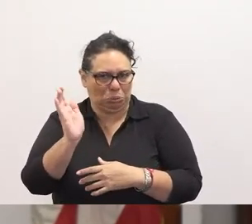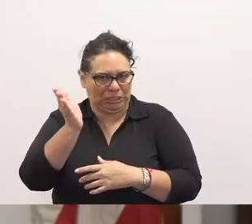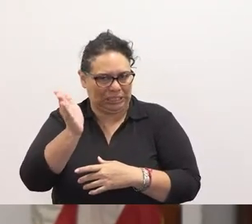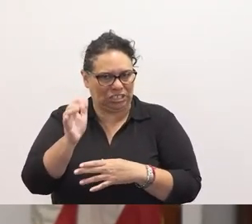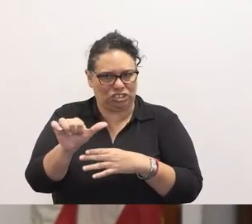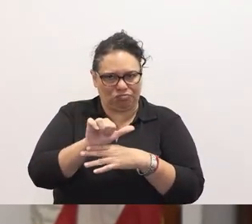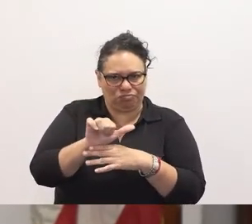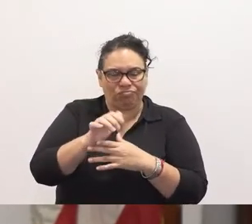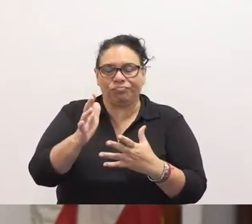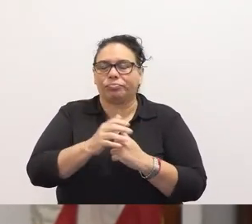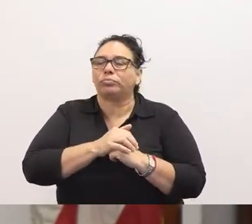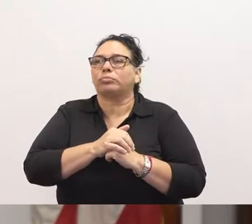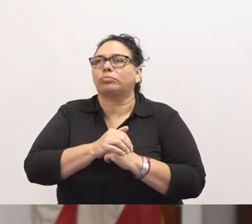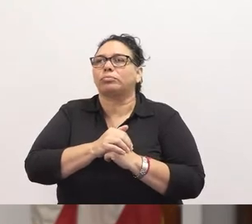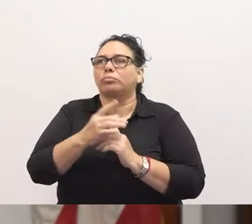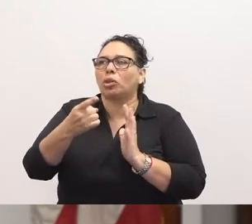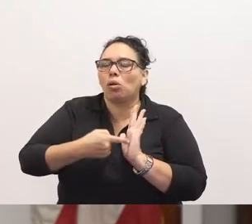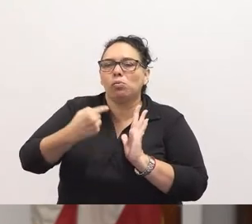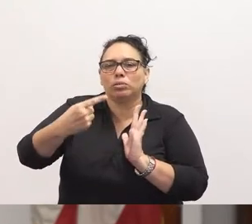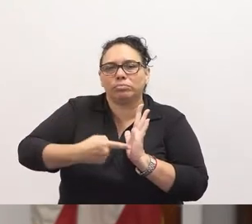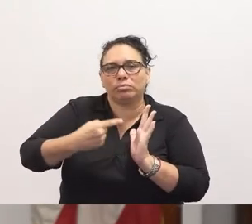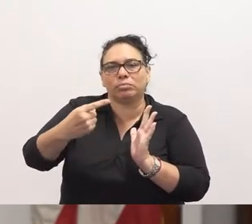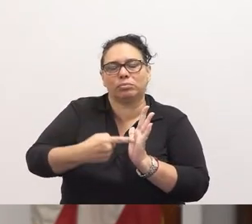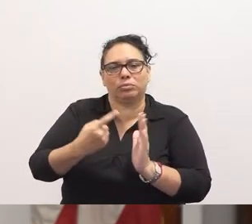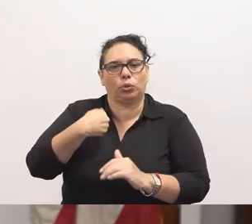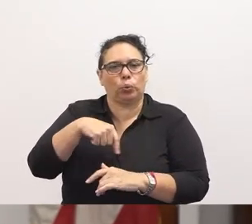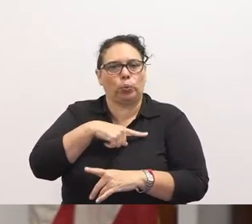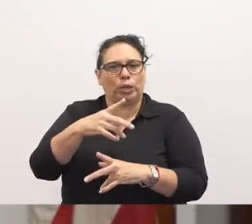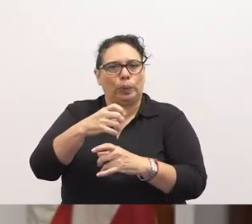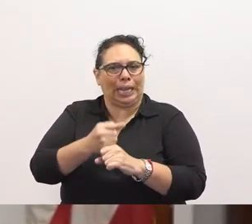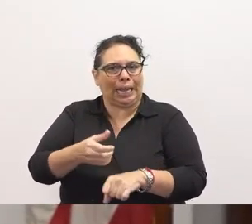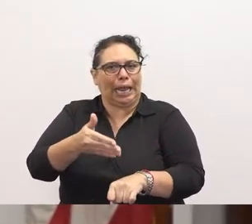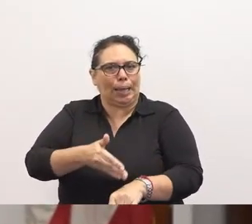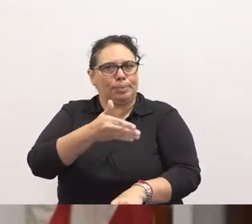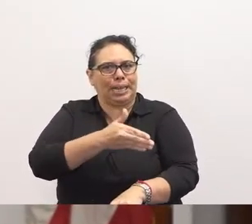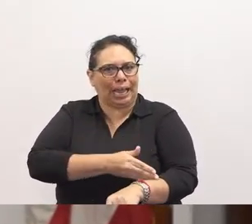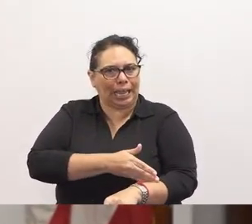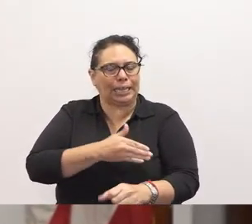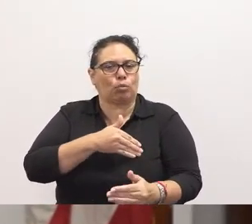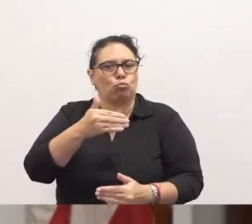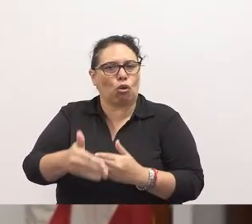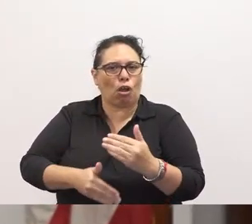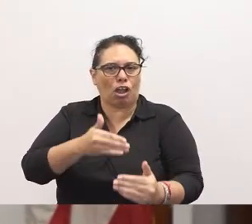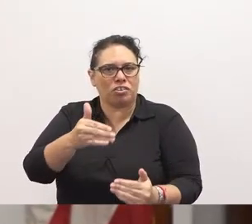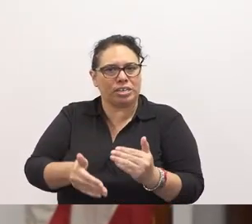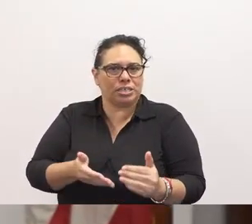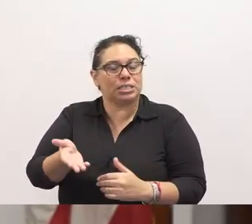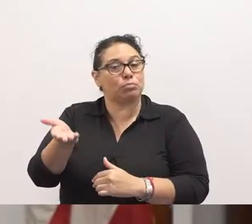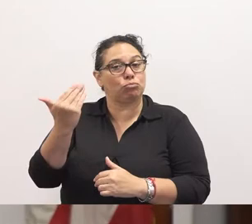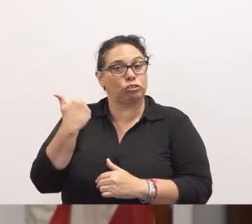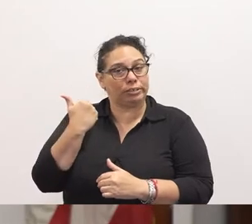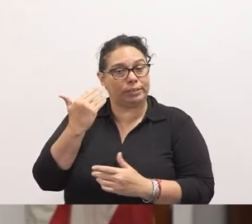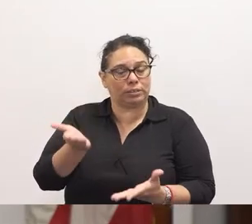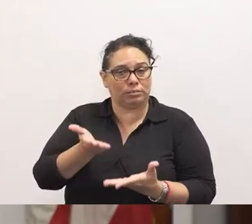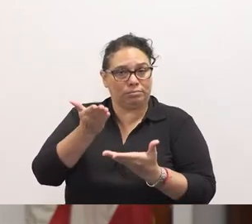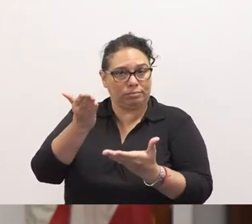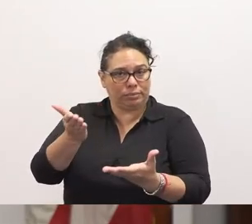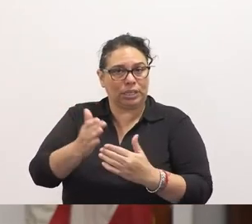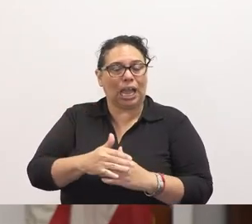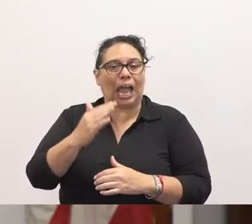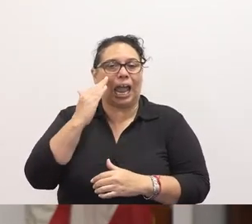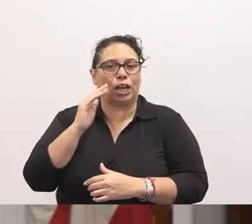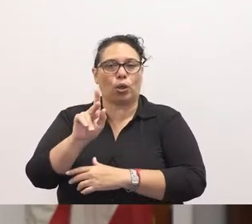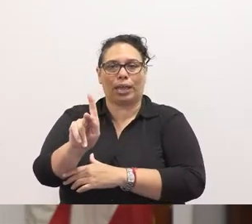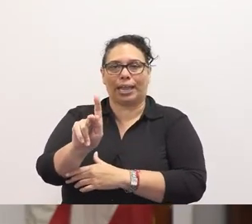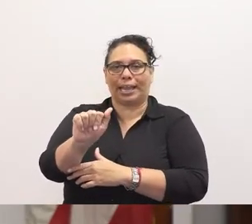time, Dr. Simon, we were getting updates on progress toward previous recommendations. And I know,